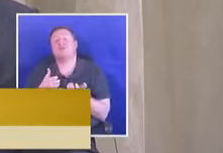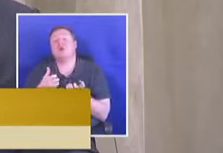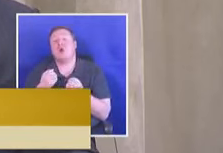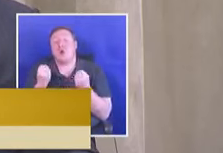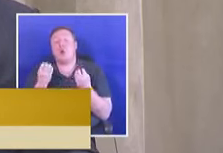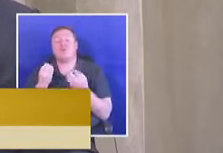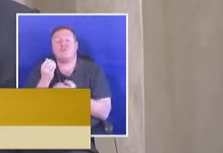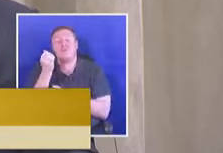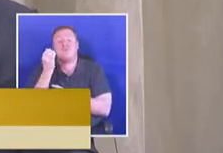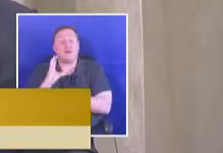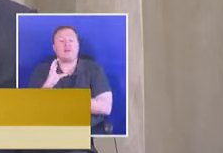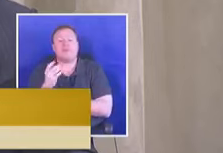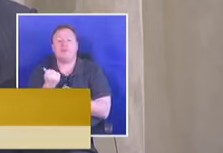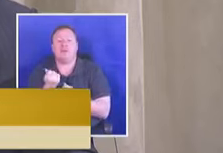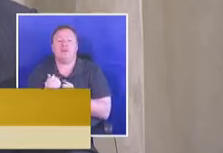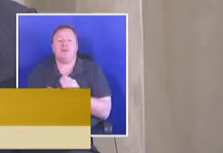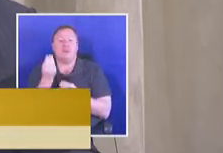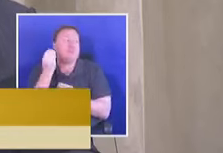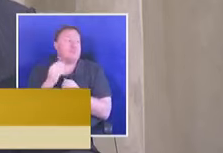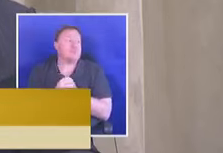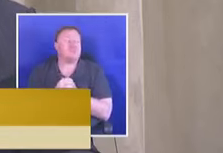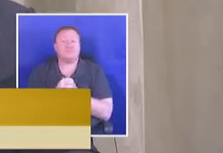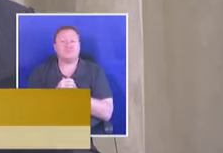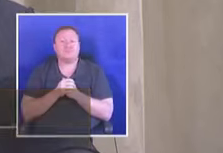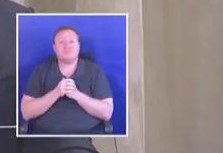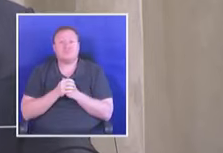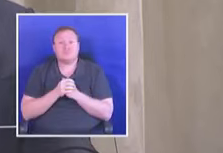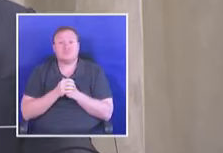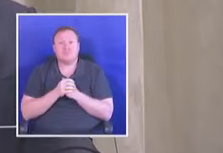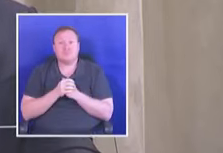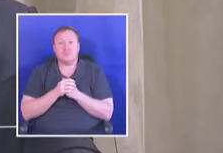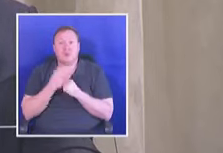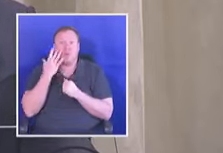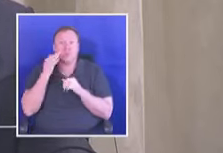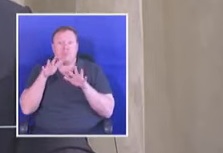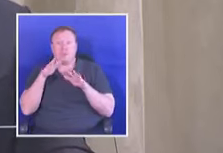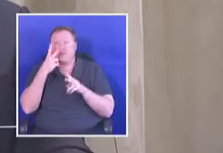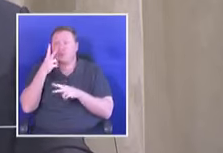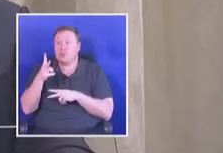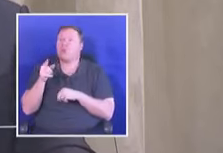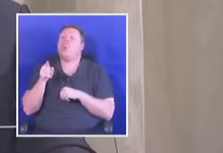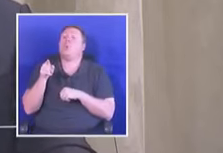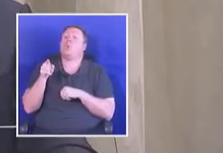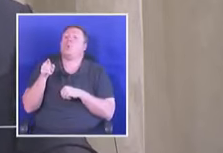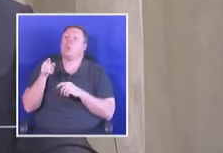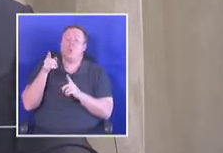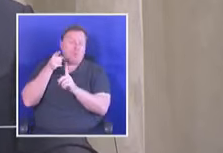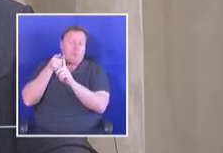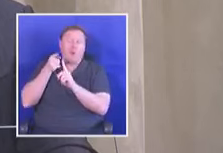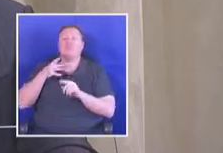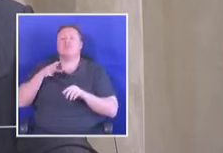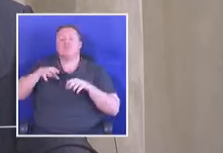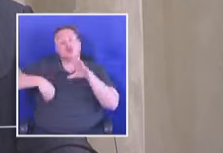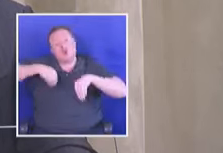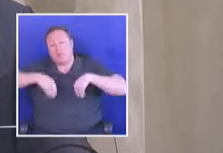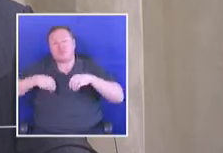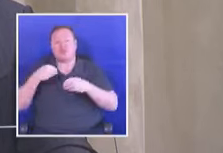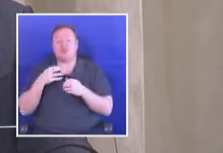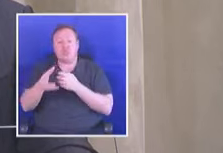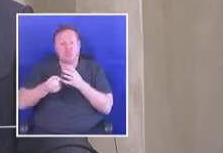country. And once they set their eyes on Eskom as a target, they went